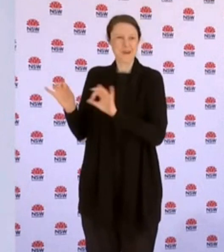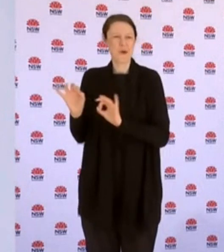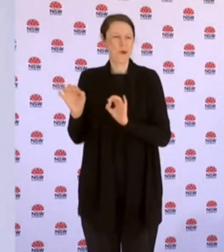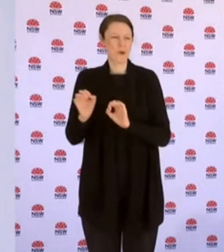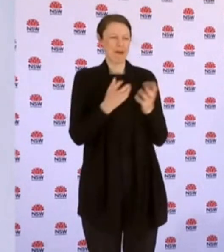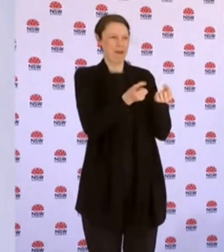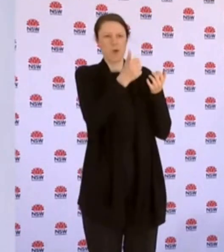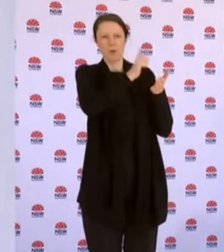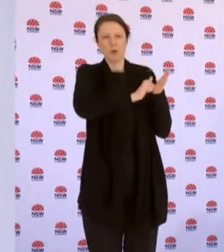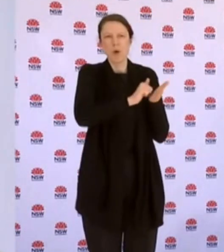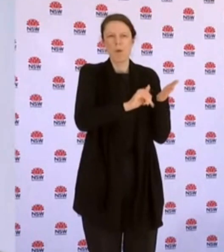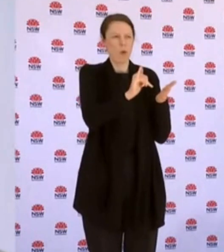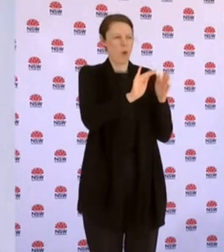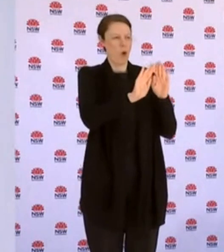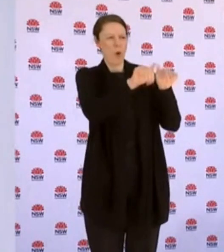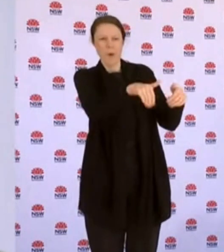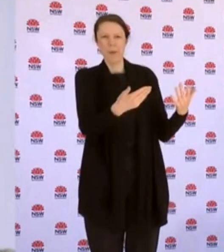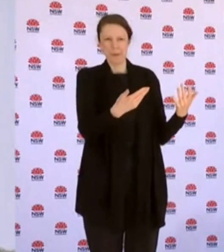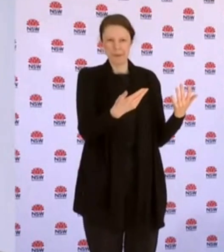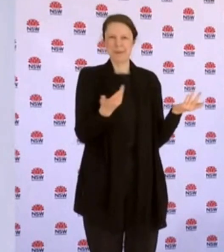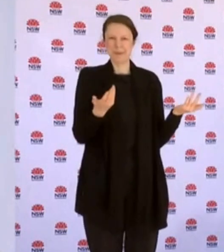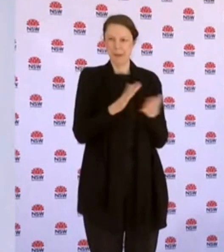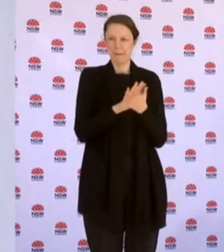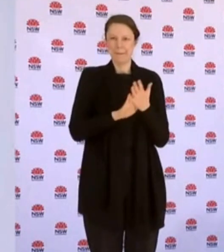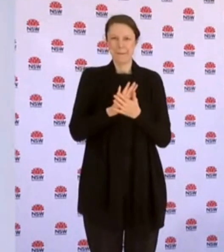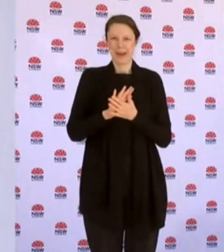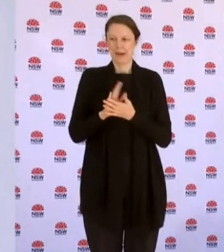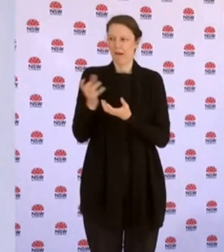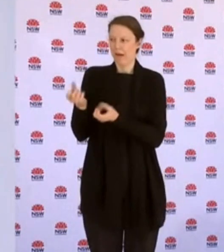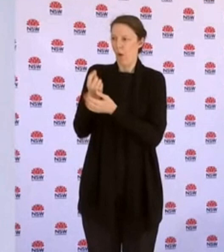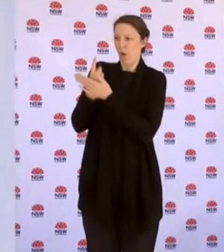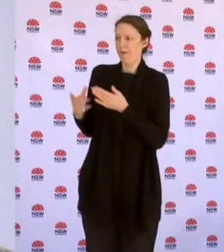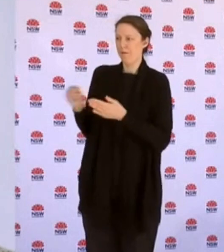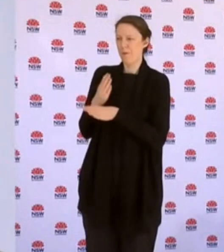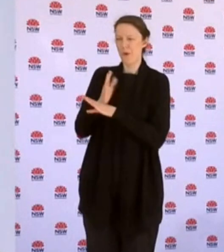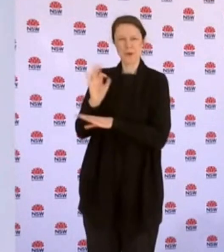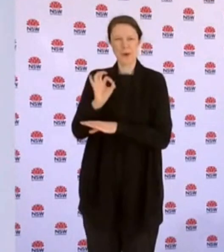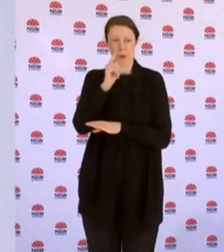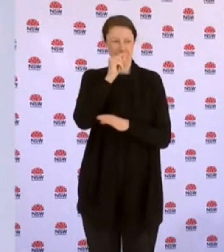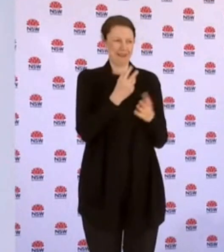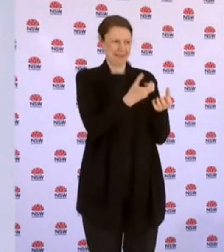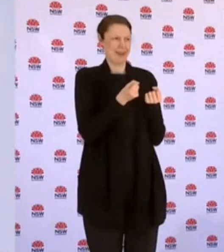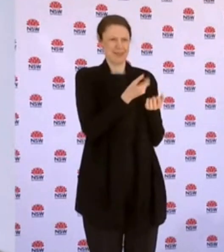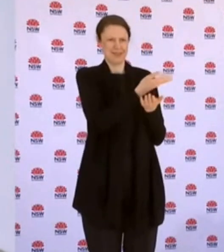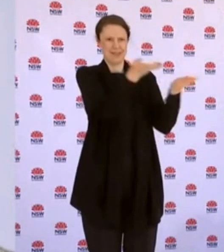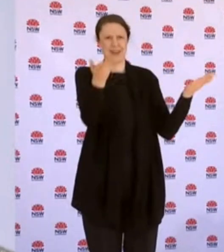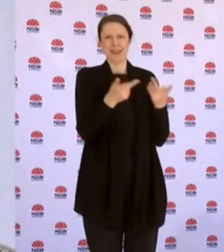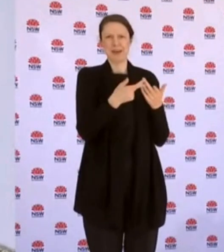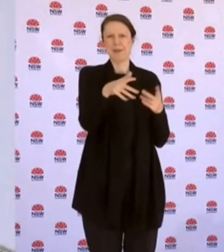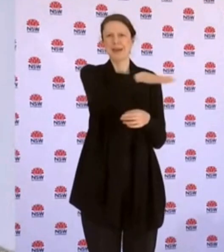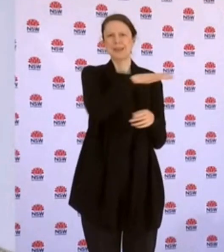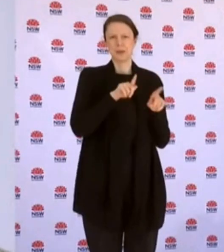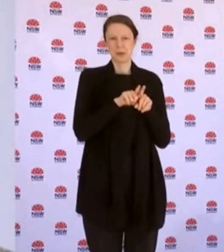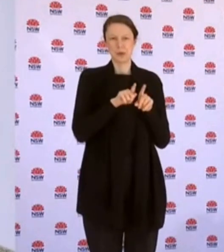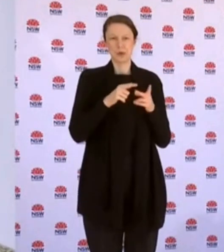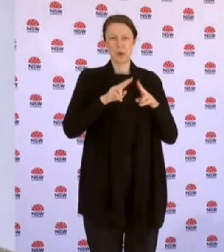both accrue in a workplace setting but also in the community. So if anyone in your household is symptomatic, please urge them to